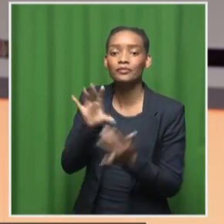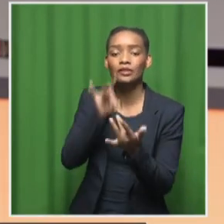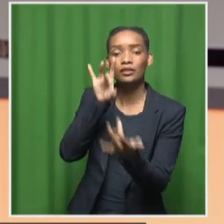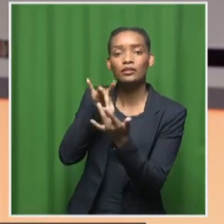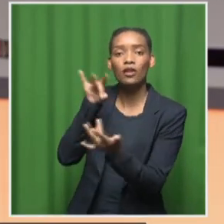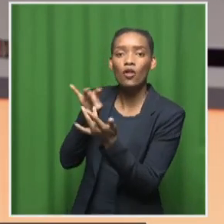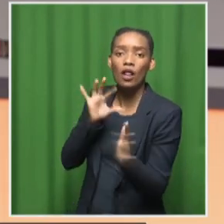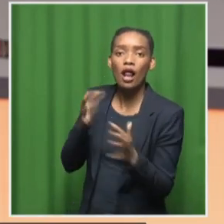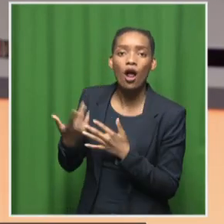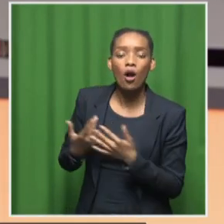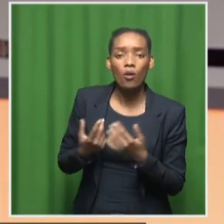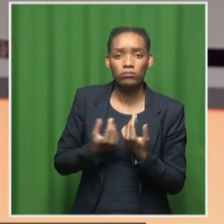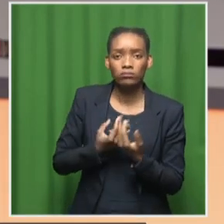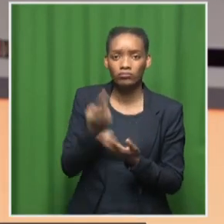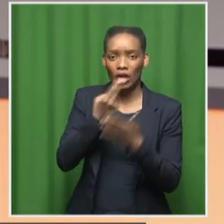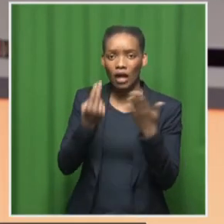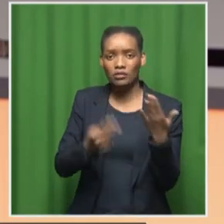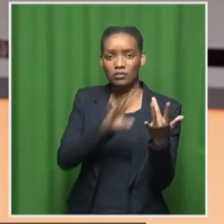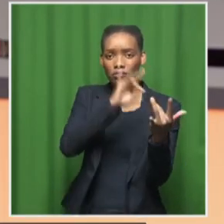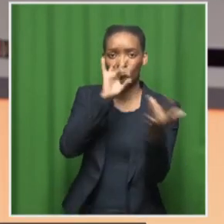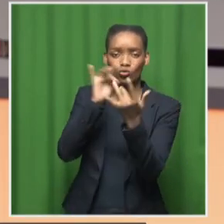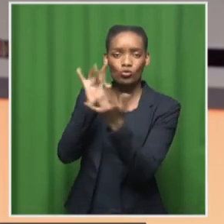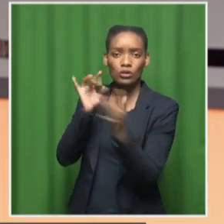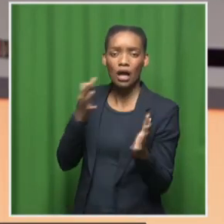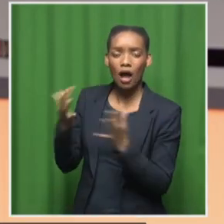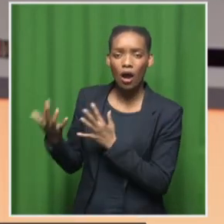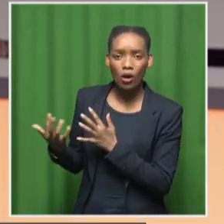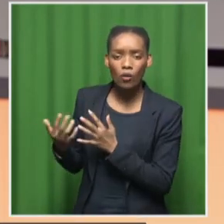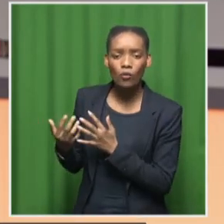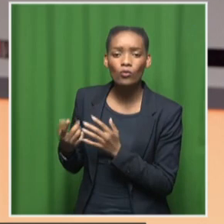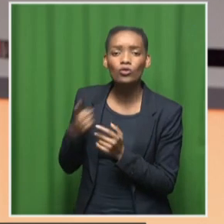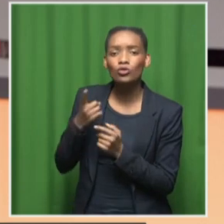criteria for some of the artists? I mean, what is it that you look out for